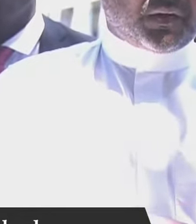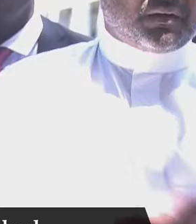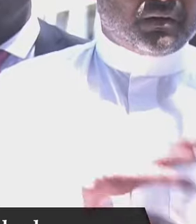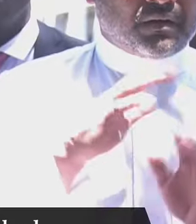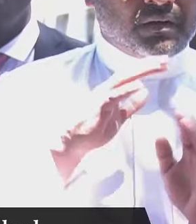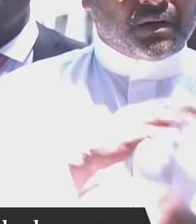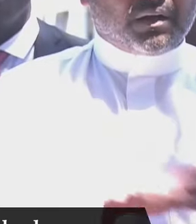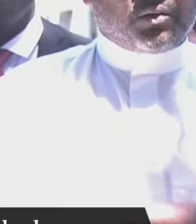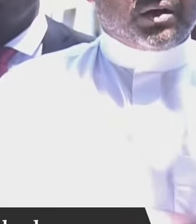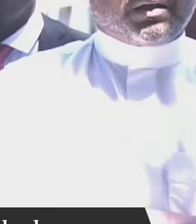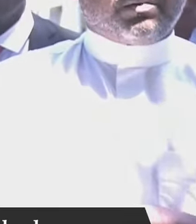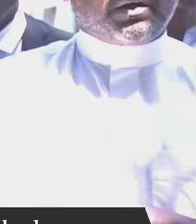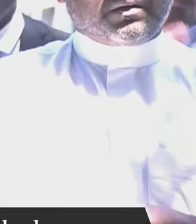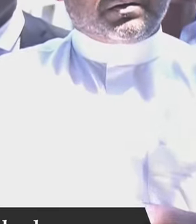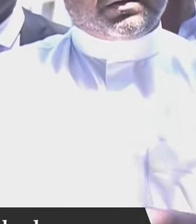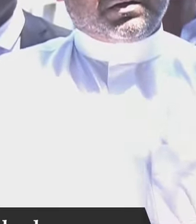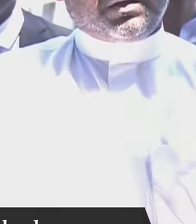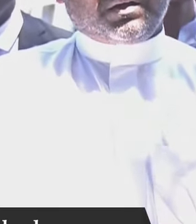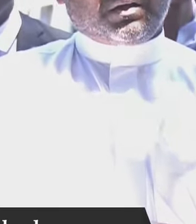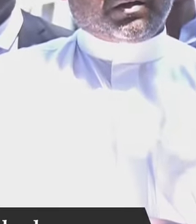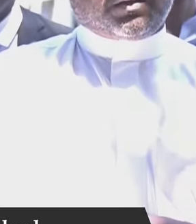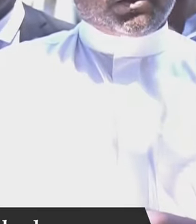Allahu Akbar.